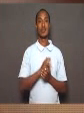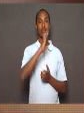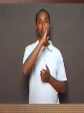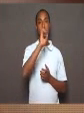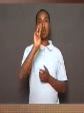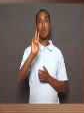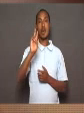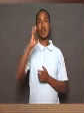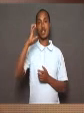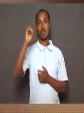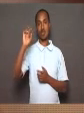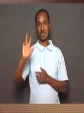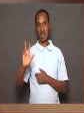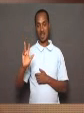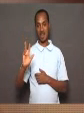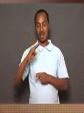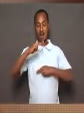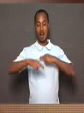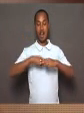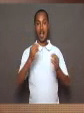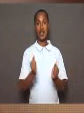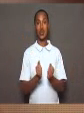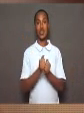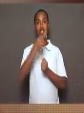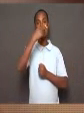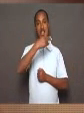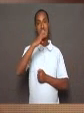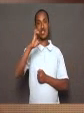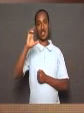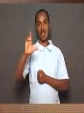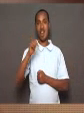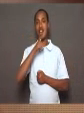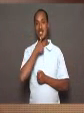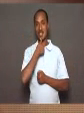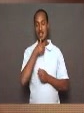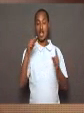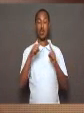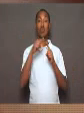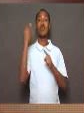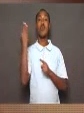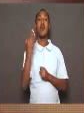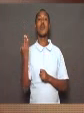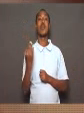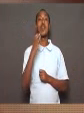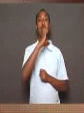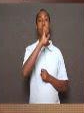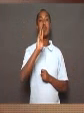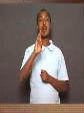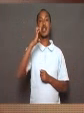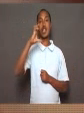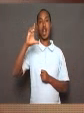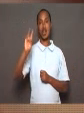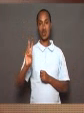Copper 2 carbonate reacts with hydrochloric acid to form copper